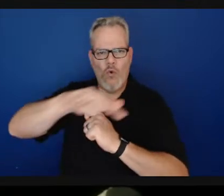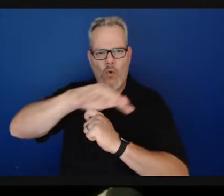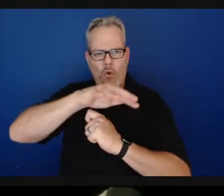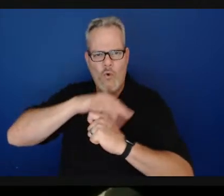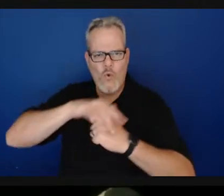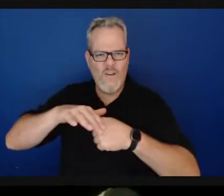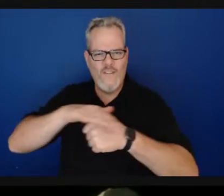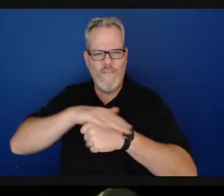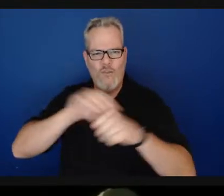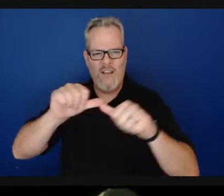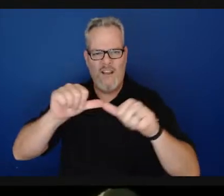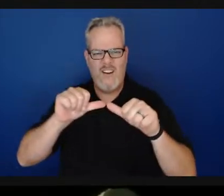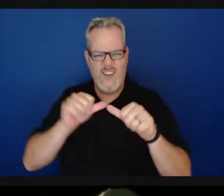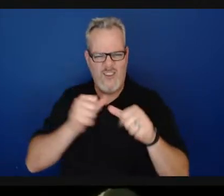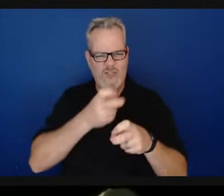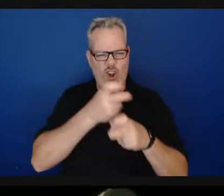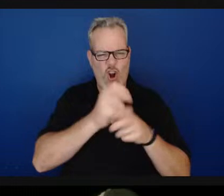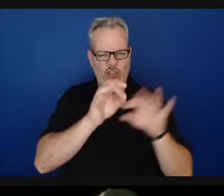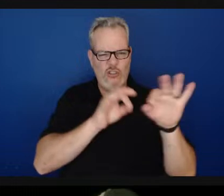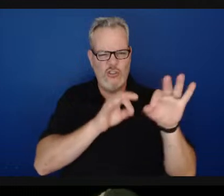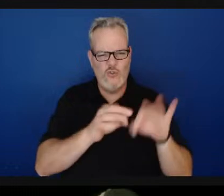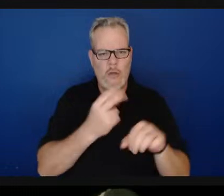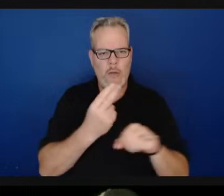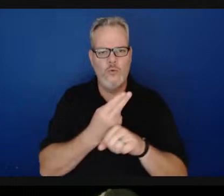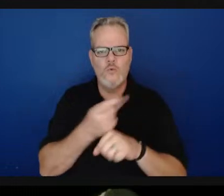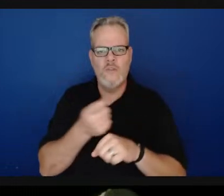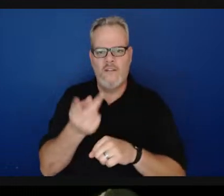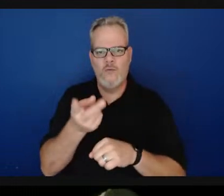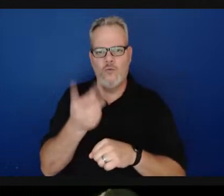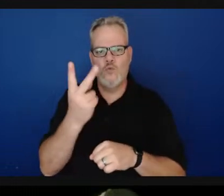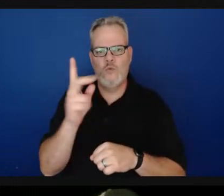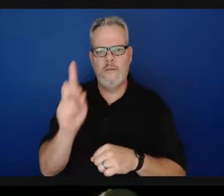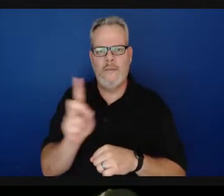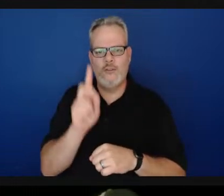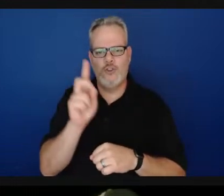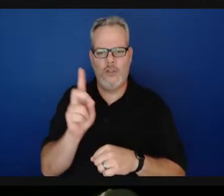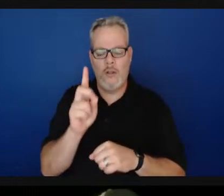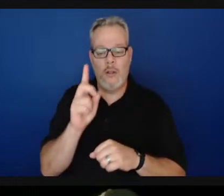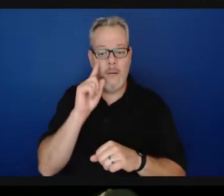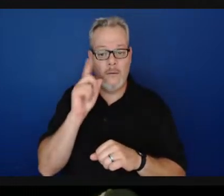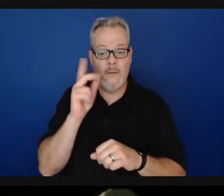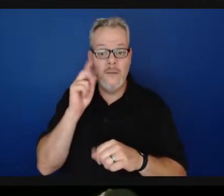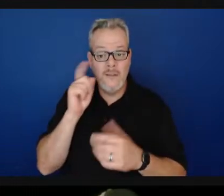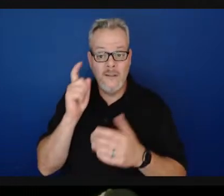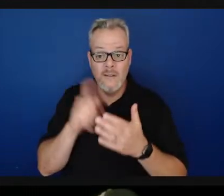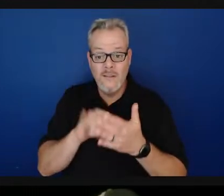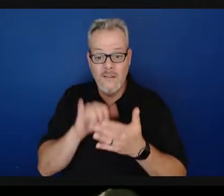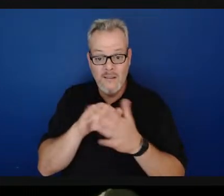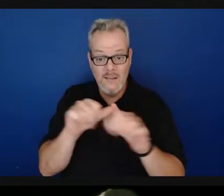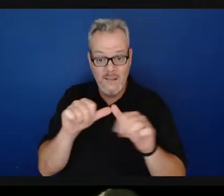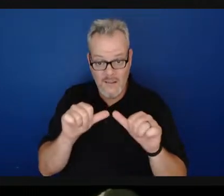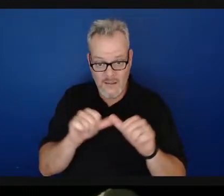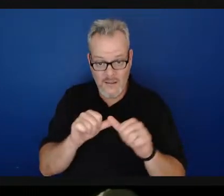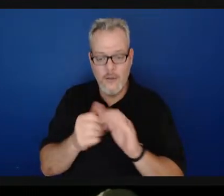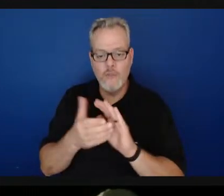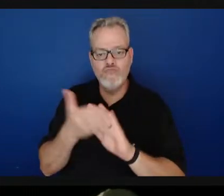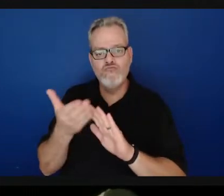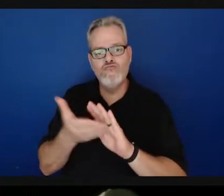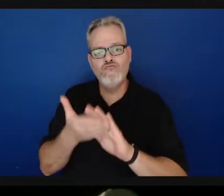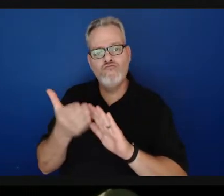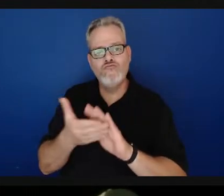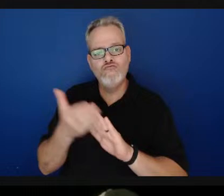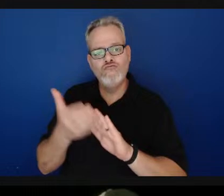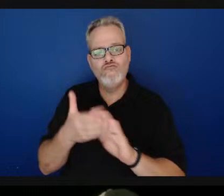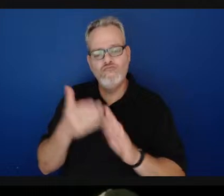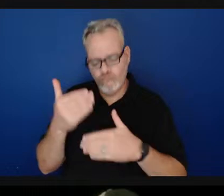here, but so that's what you see ongoing. This moves fairly regularly, at least in our